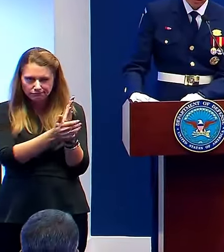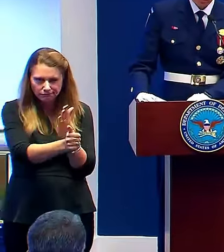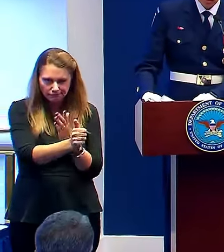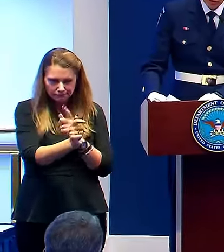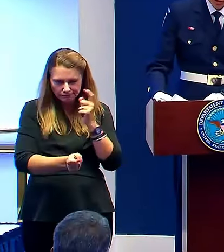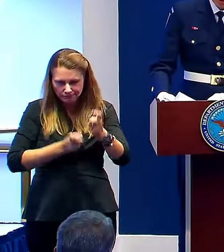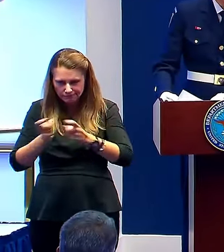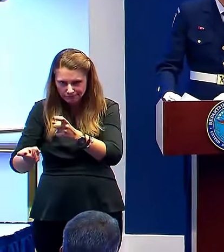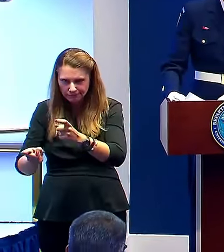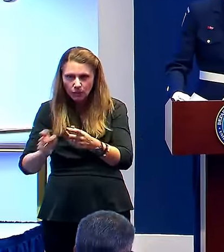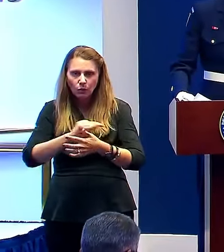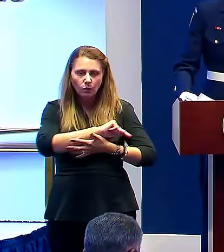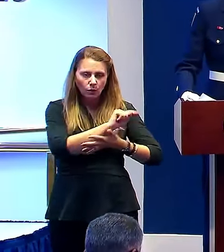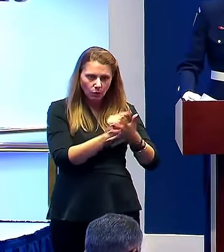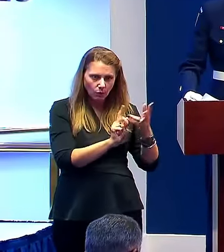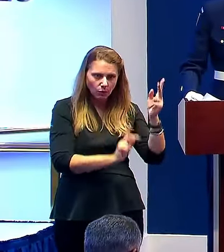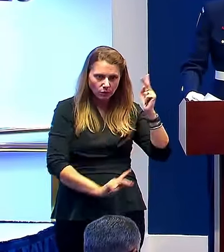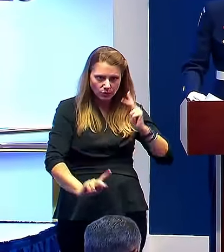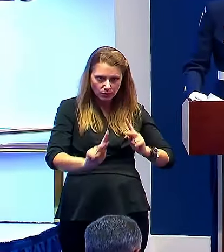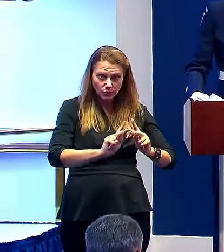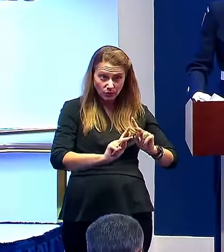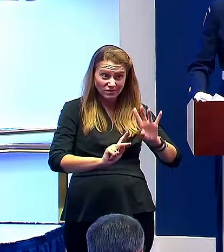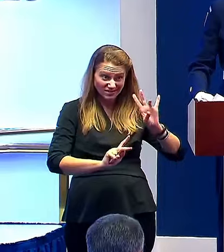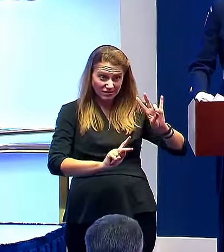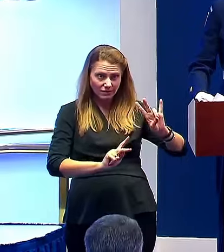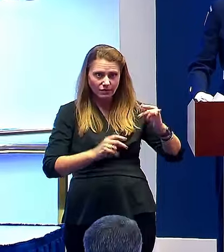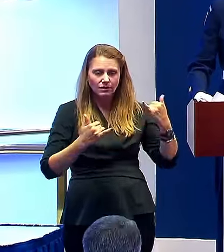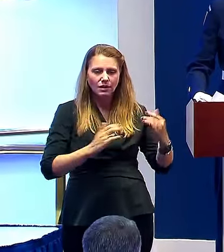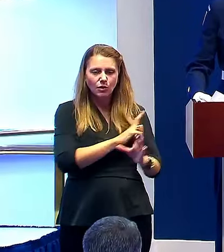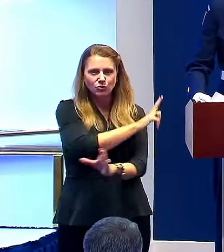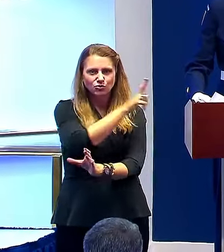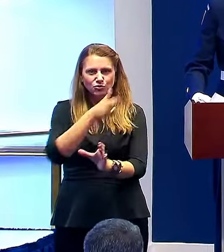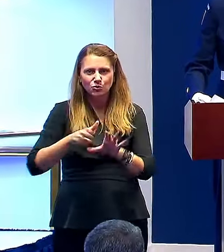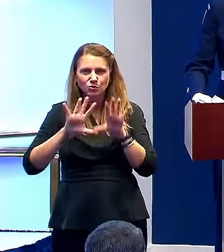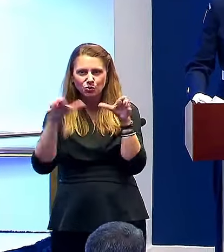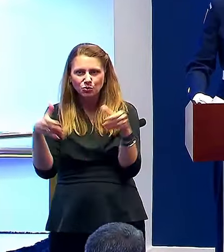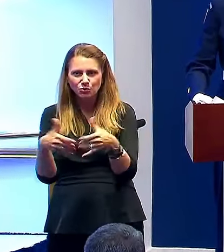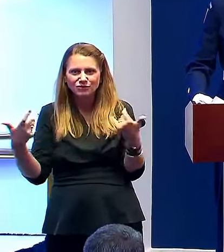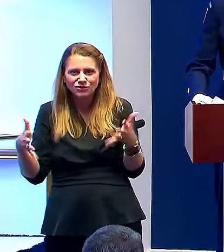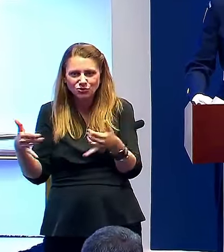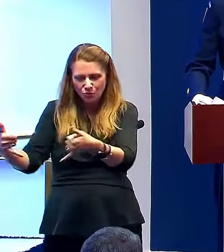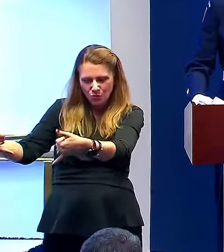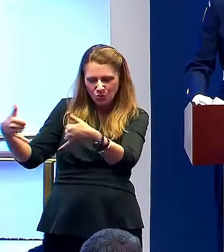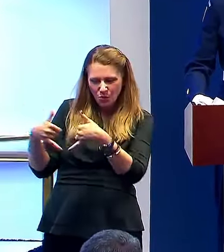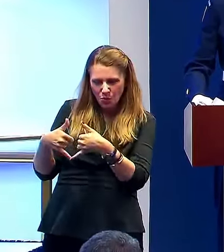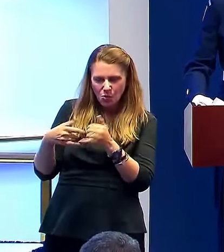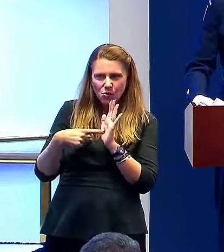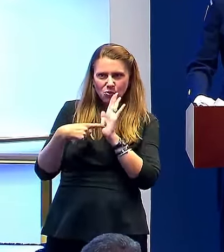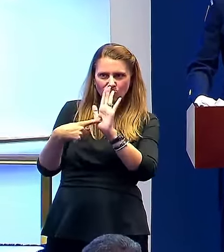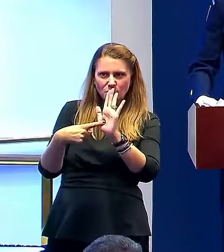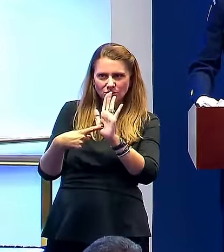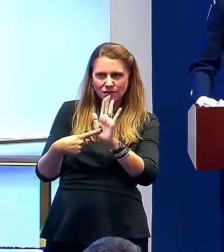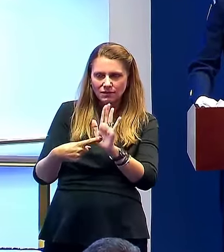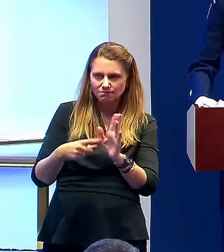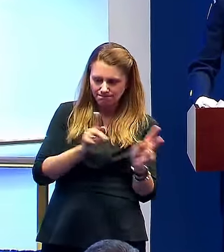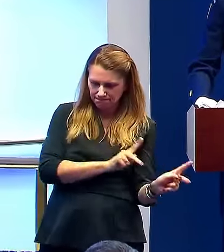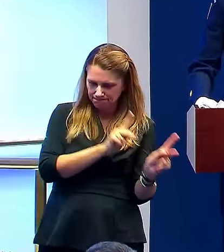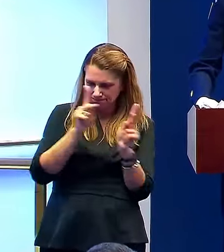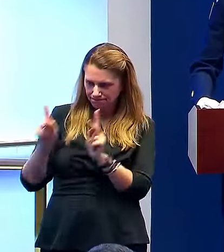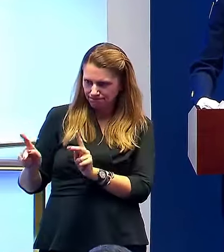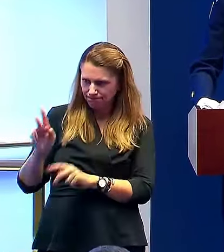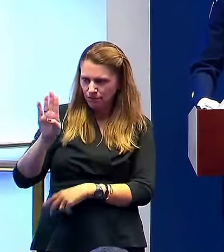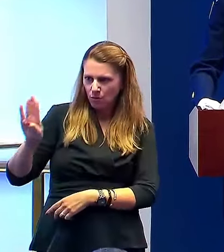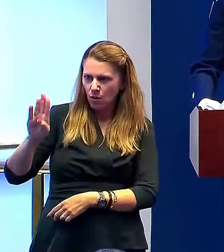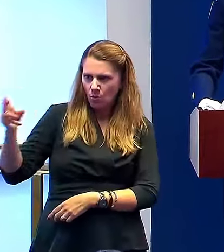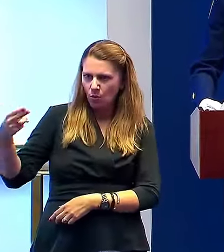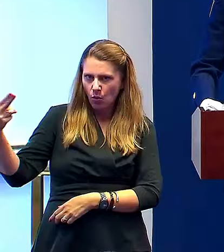today join in a special fraternity. They exemplify the ideals of Mr. Hope, and in doing so, they carry out his